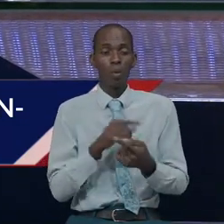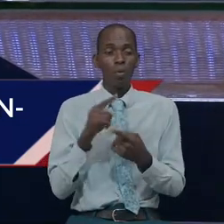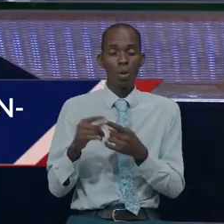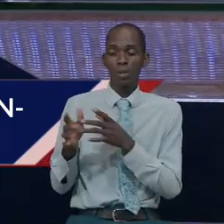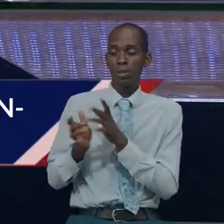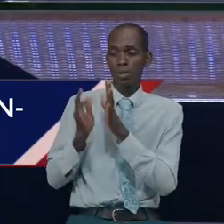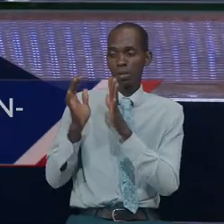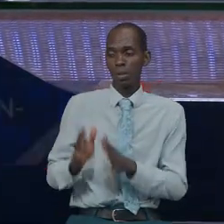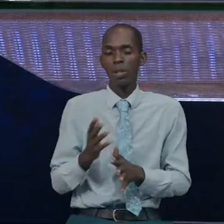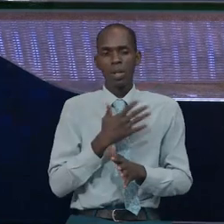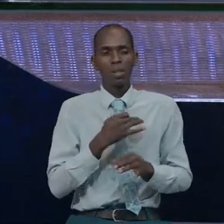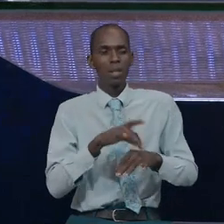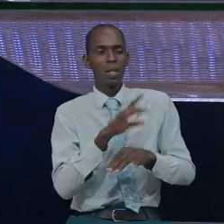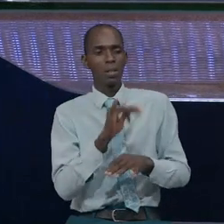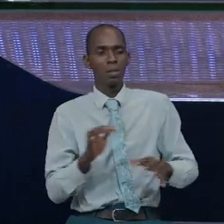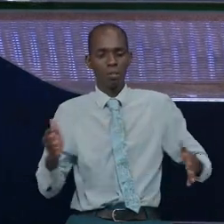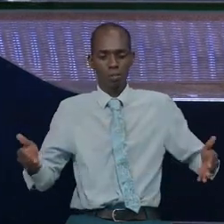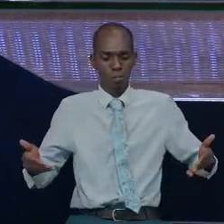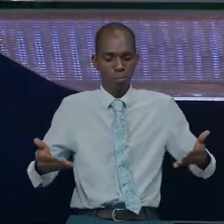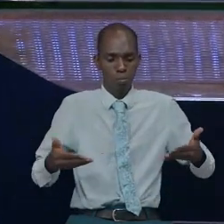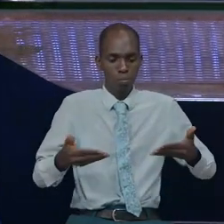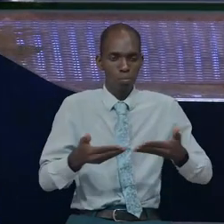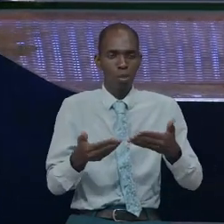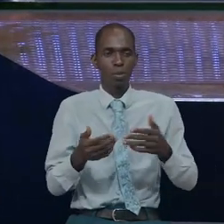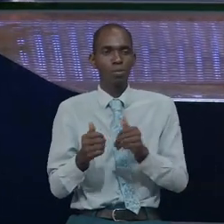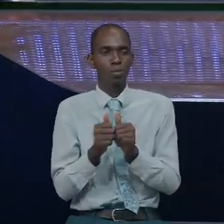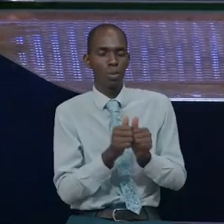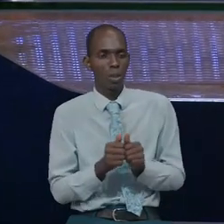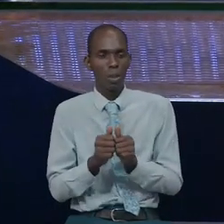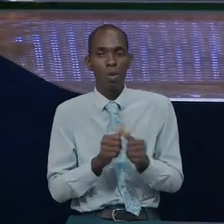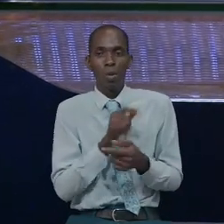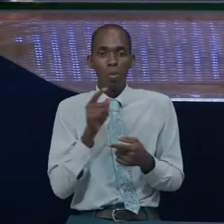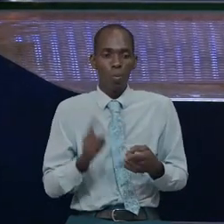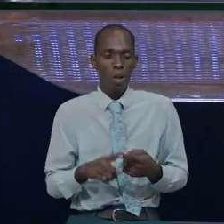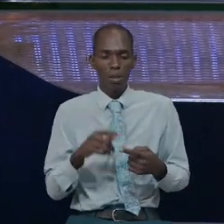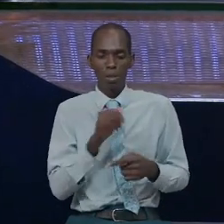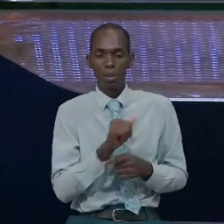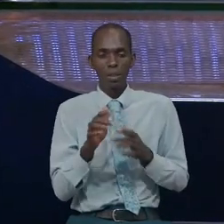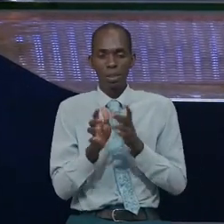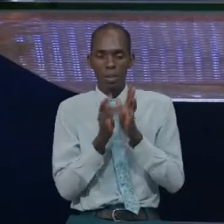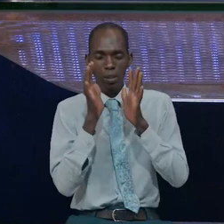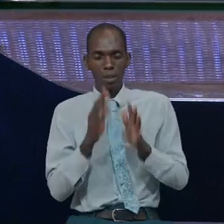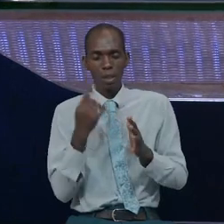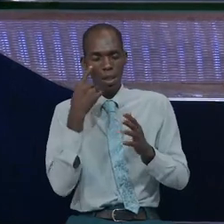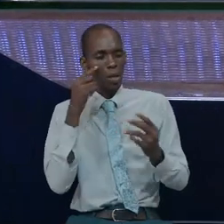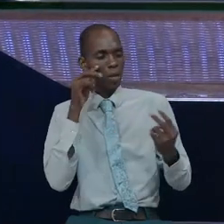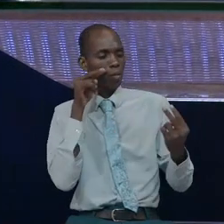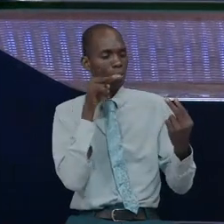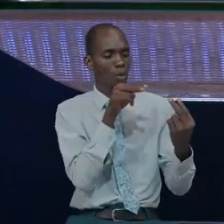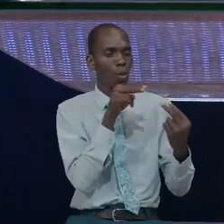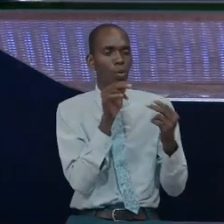mix together, when they talk together, when the Christian sees eye to eye with the carnal, when